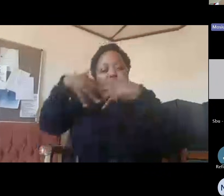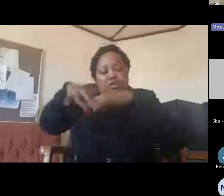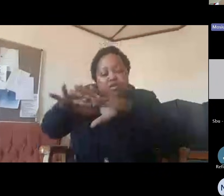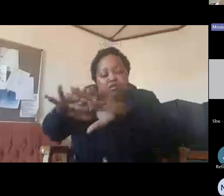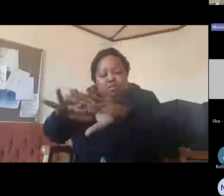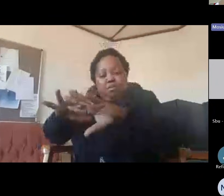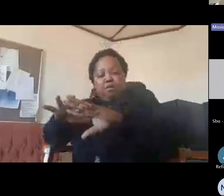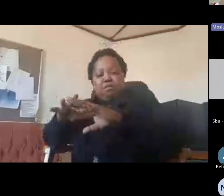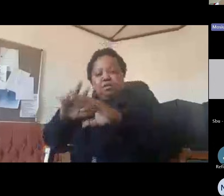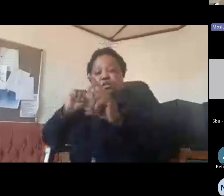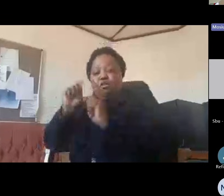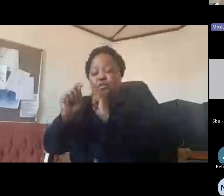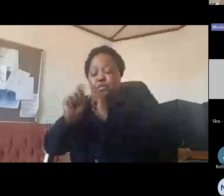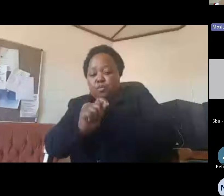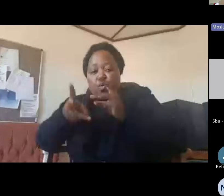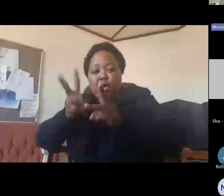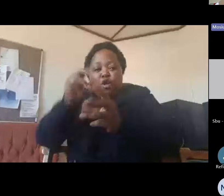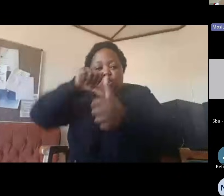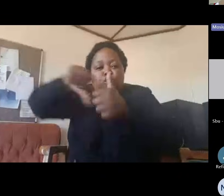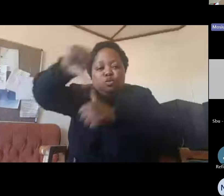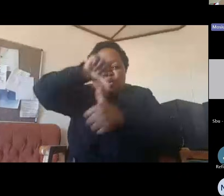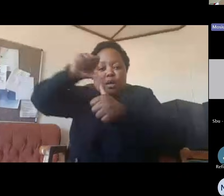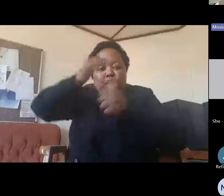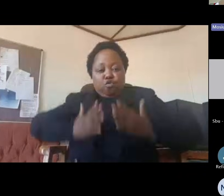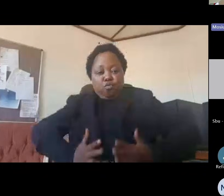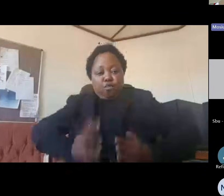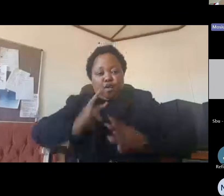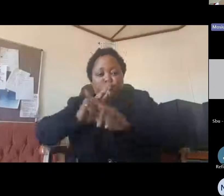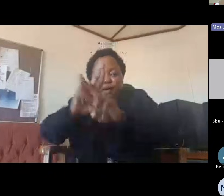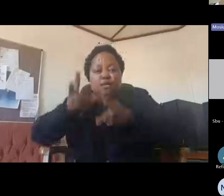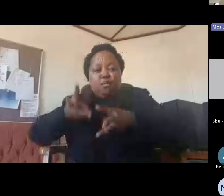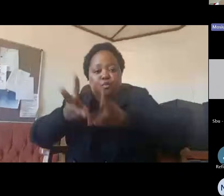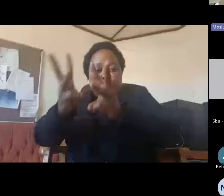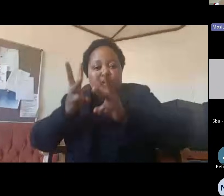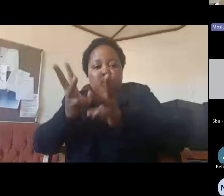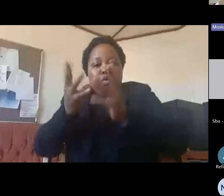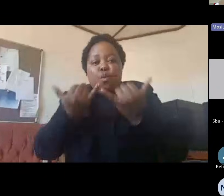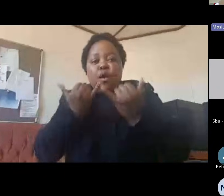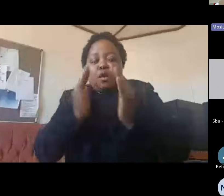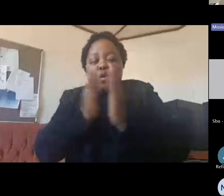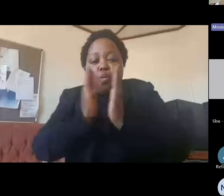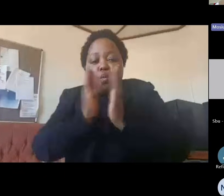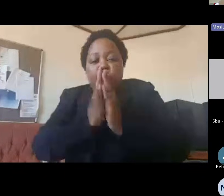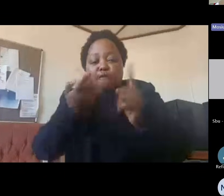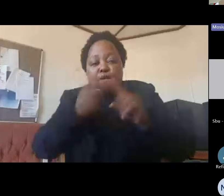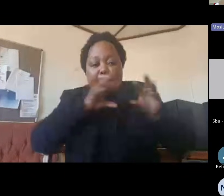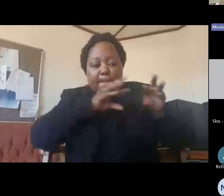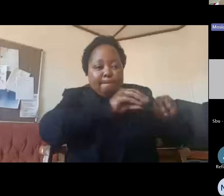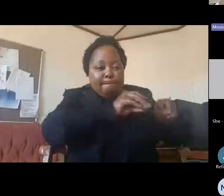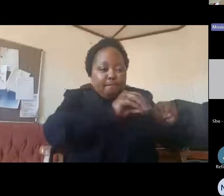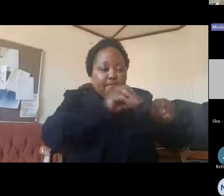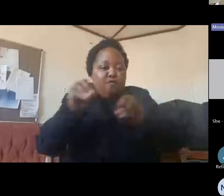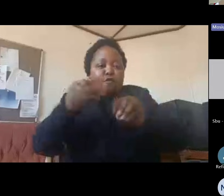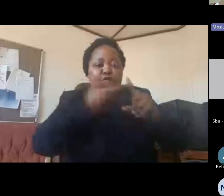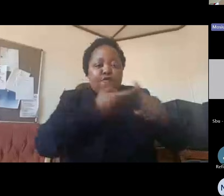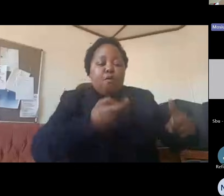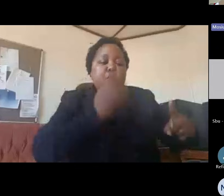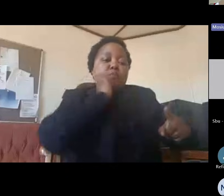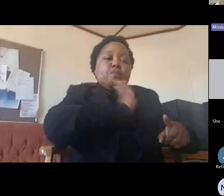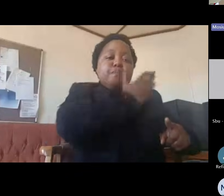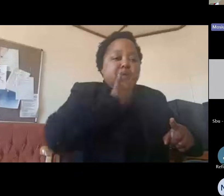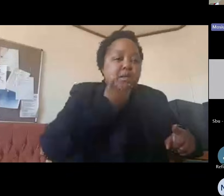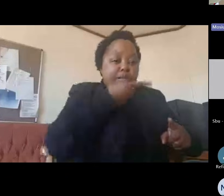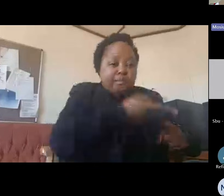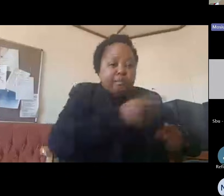models like social and human rights model, where she requested us to move from PT to partnership with